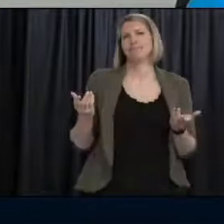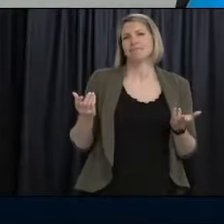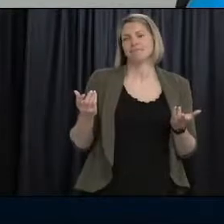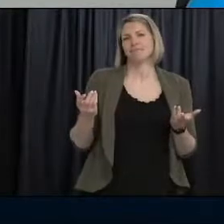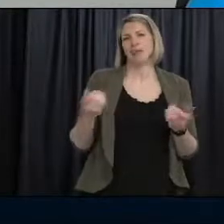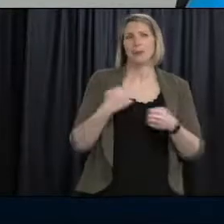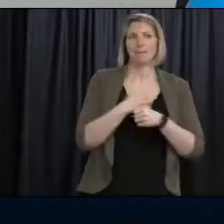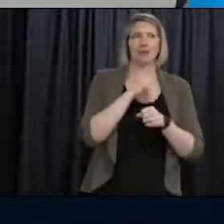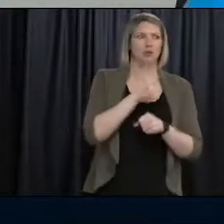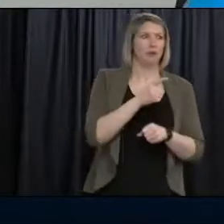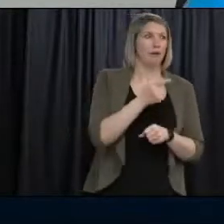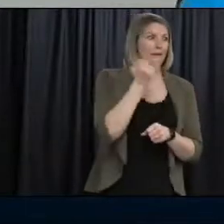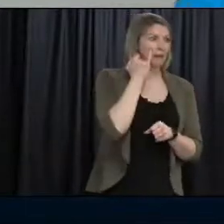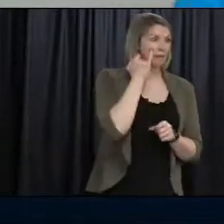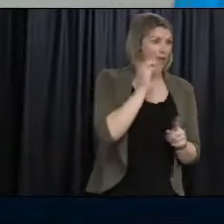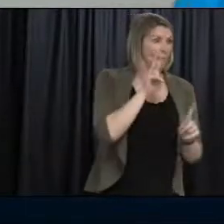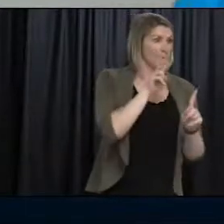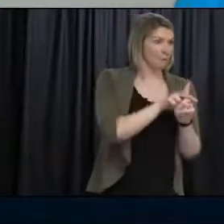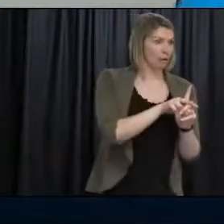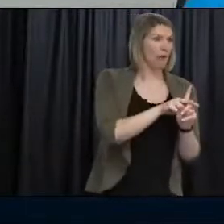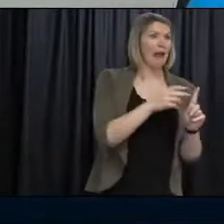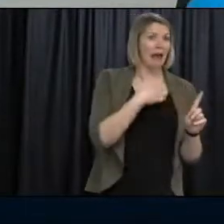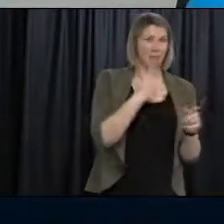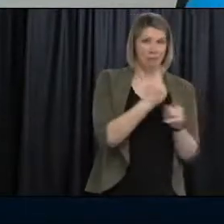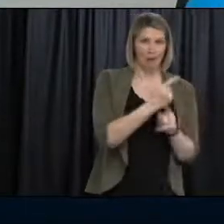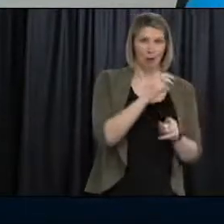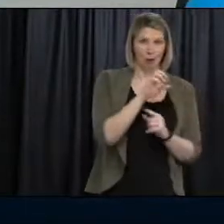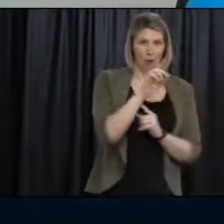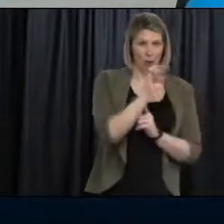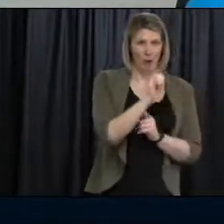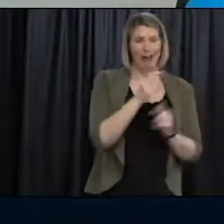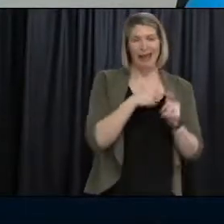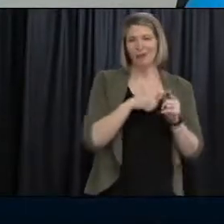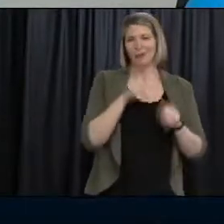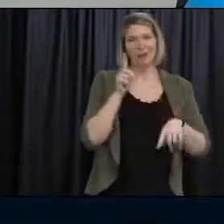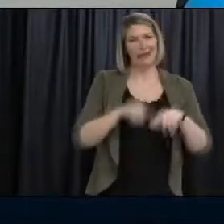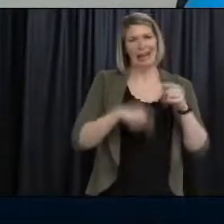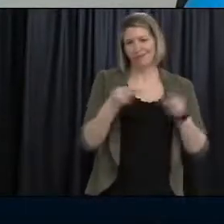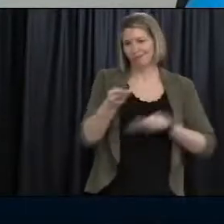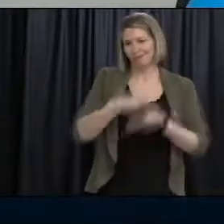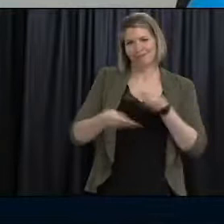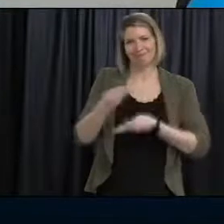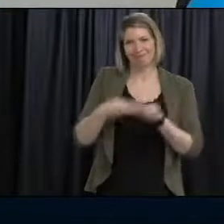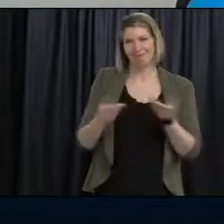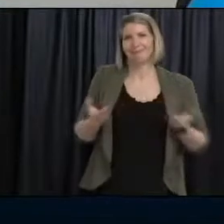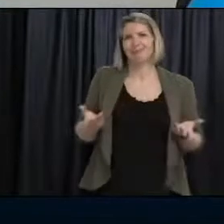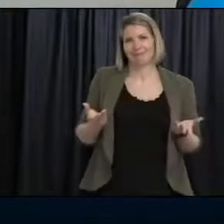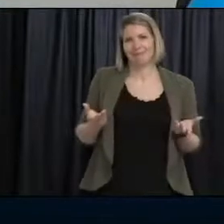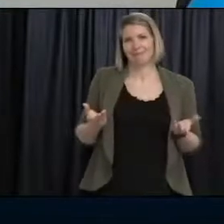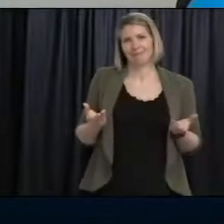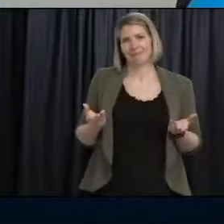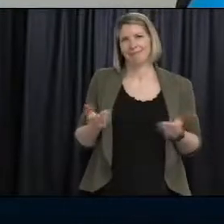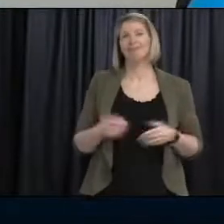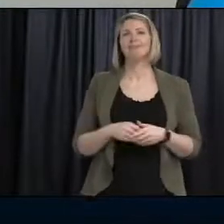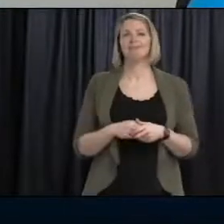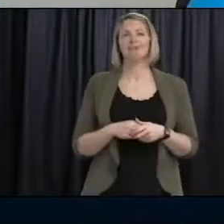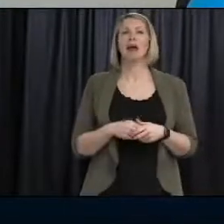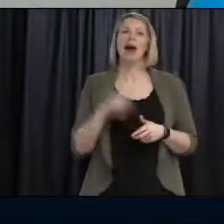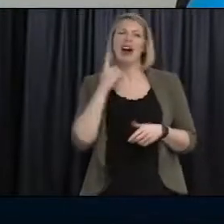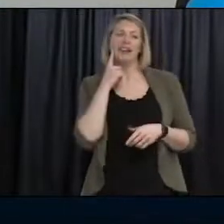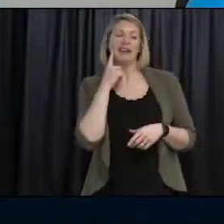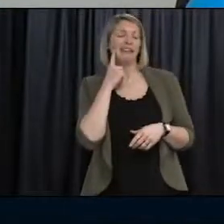sure that the people who should have them do have them and that they do work. So I think it's a shortcoming of the